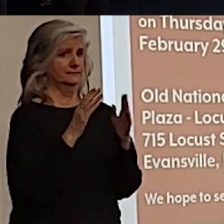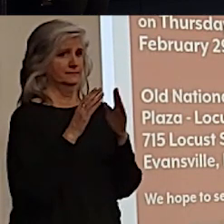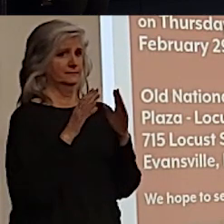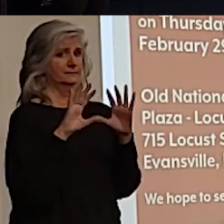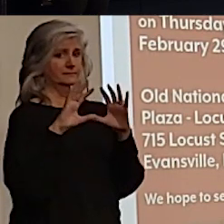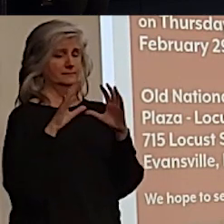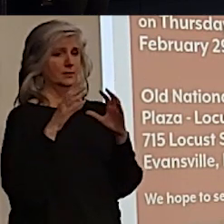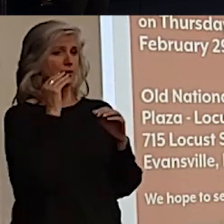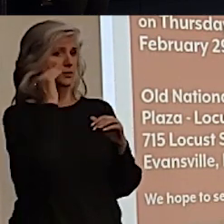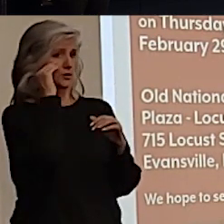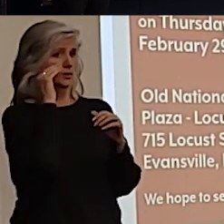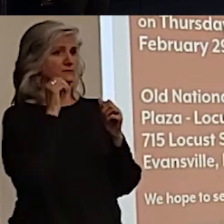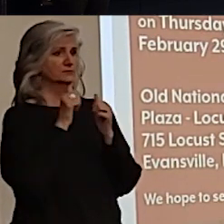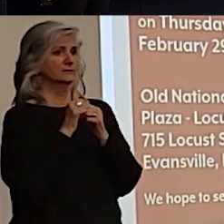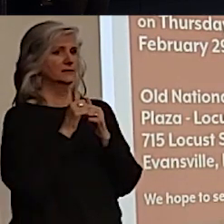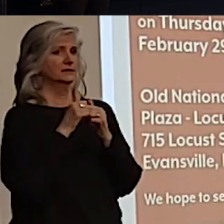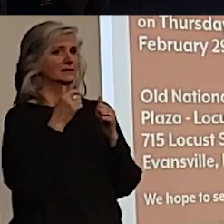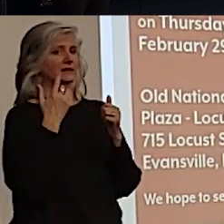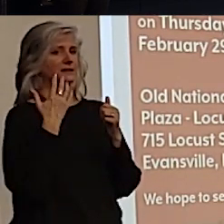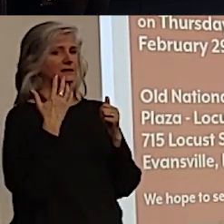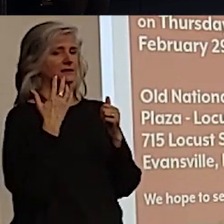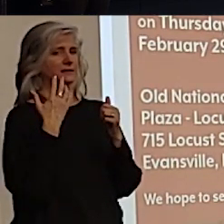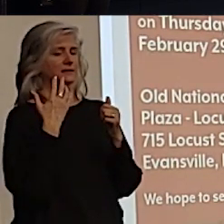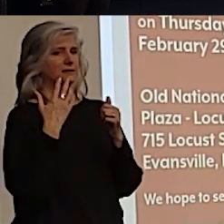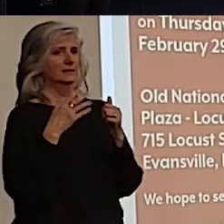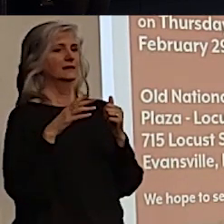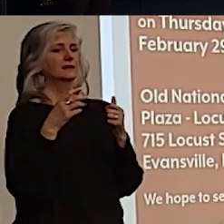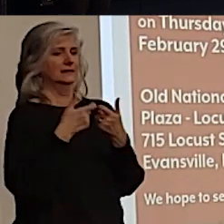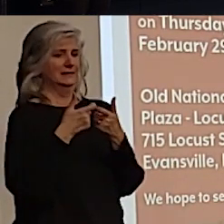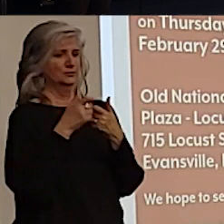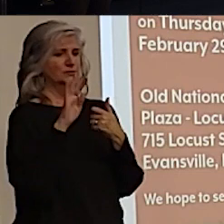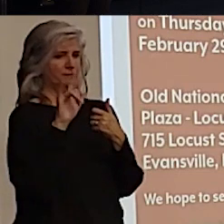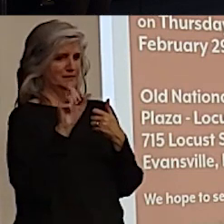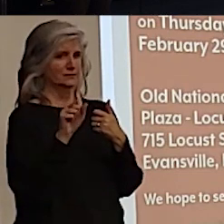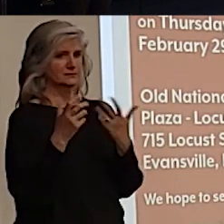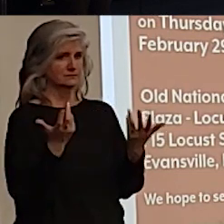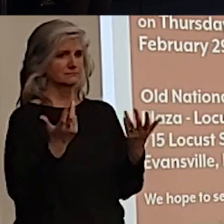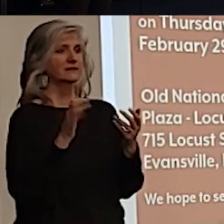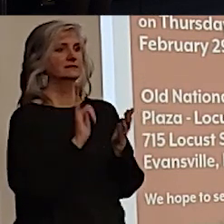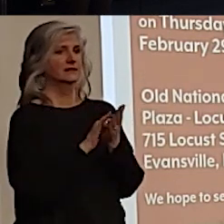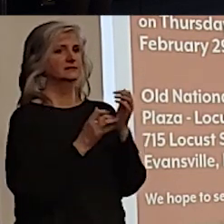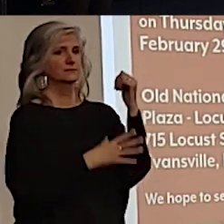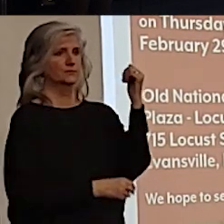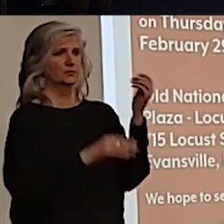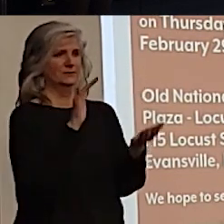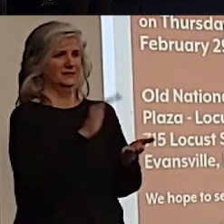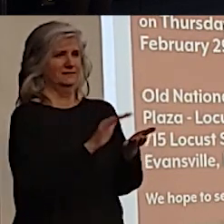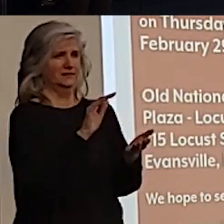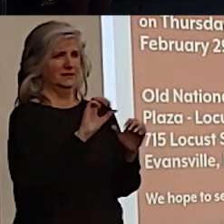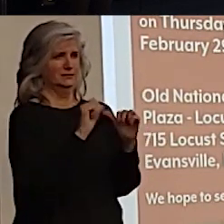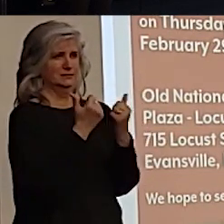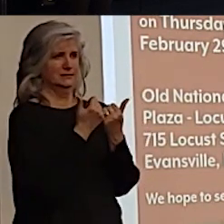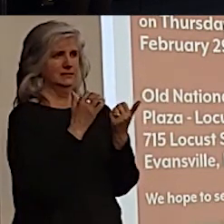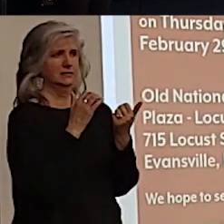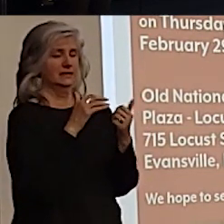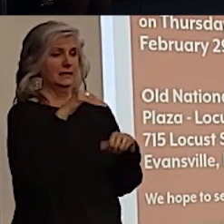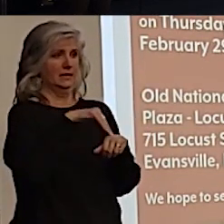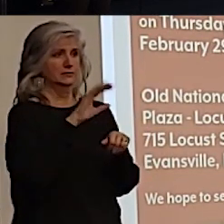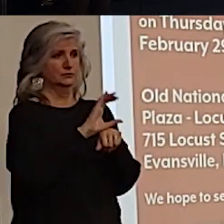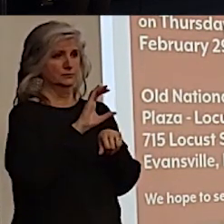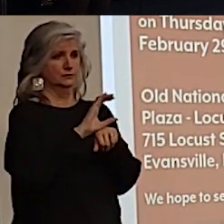households with their NIFCO gas bills and their I&M electric bills. And this is a poor relief agency at a